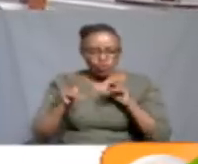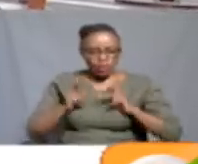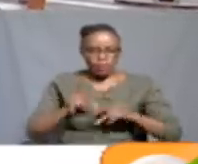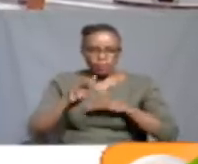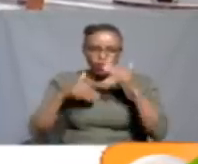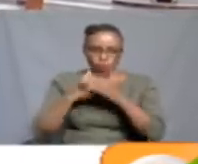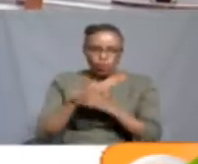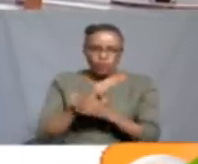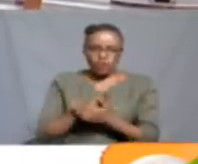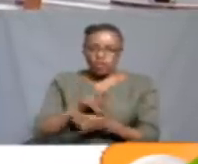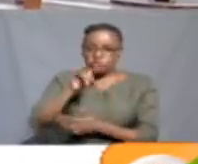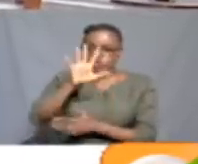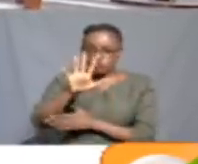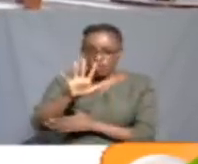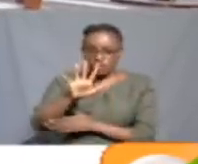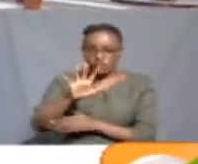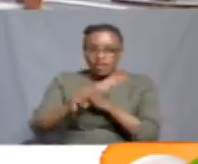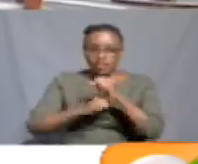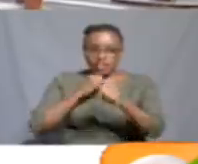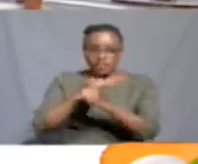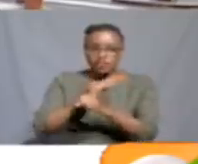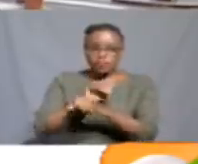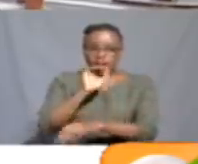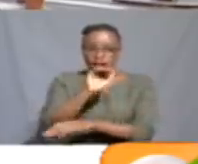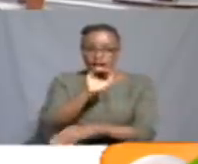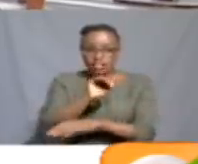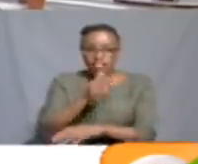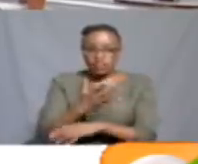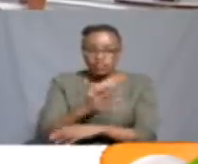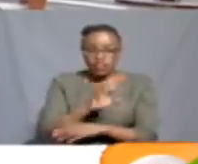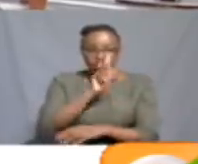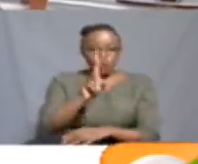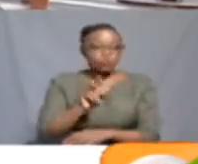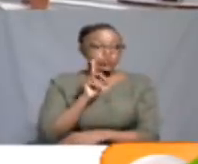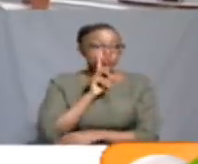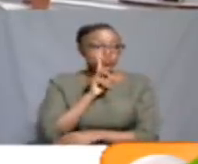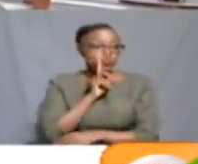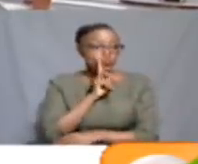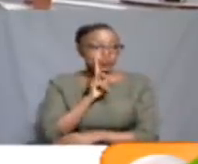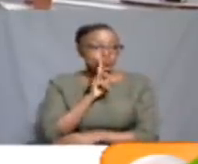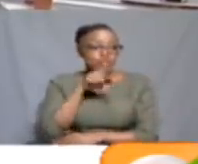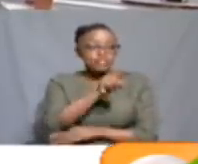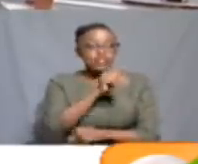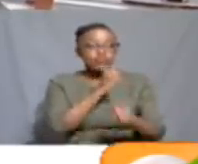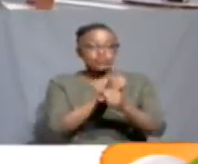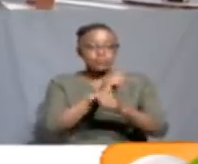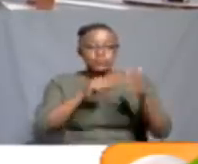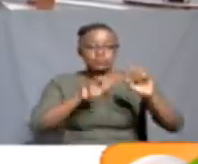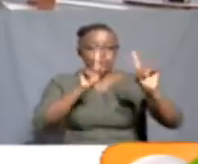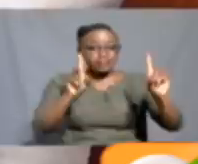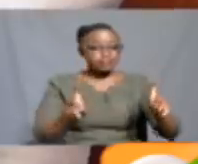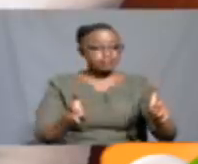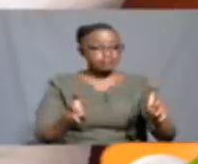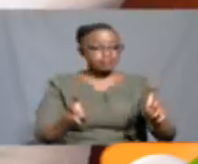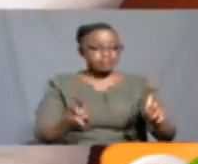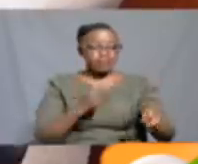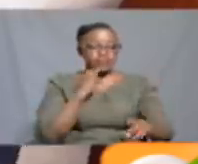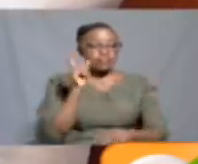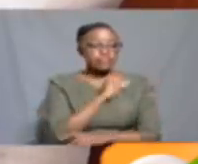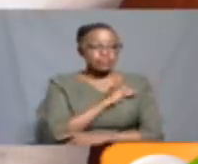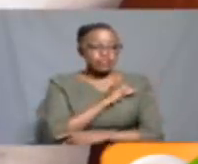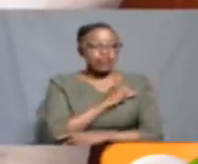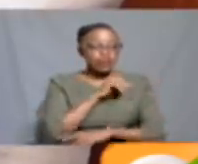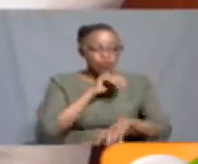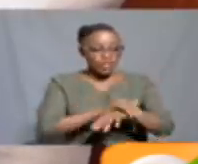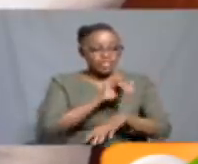The 25-year-old chap wouldn't be asking me the question tomorrow. What I should be doing? I told you, go and